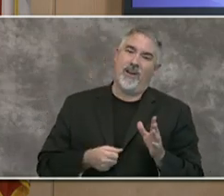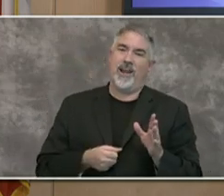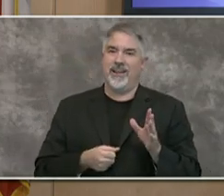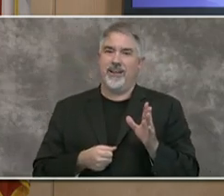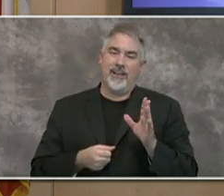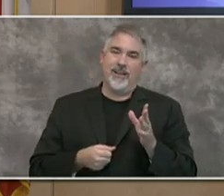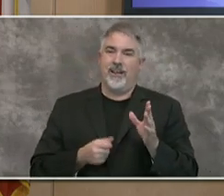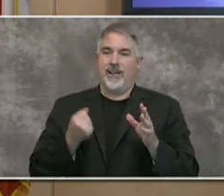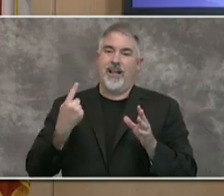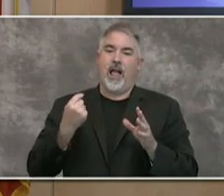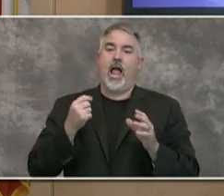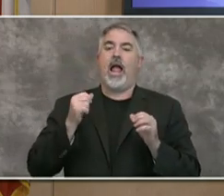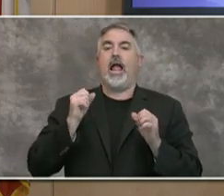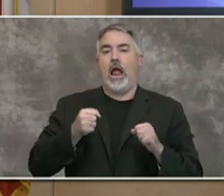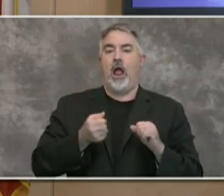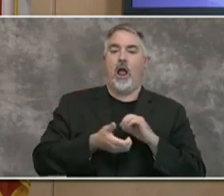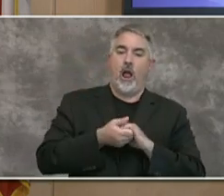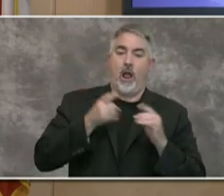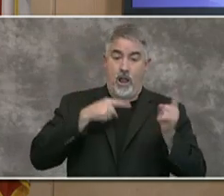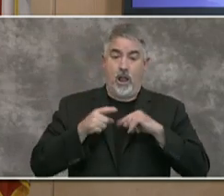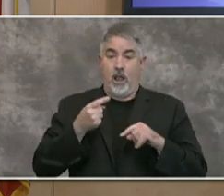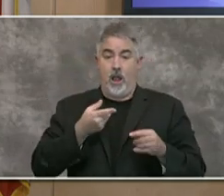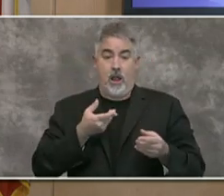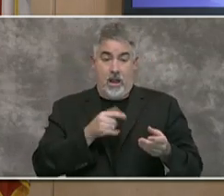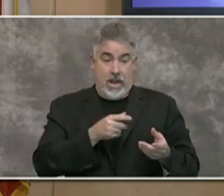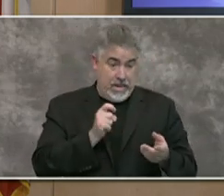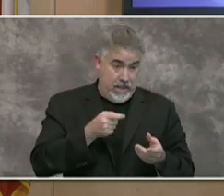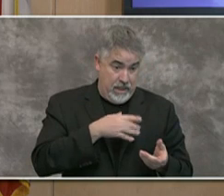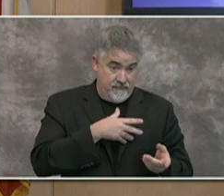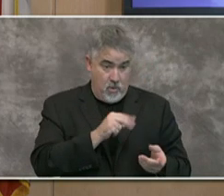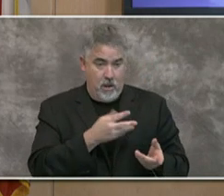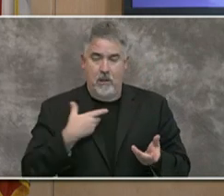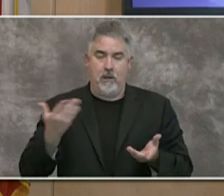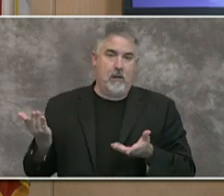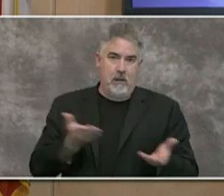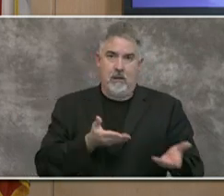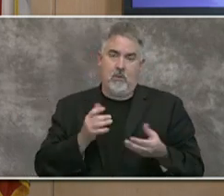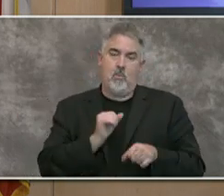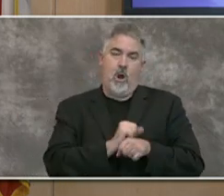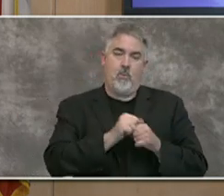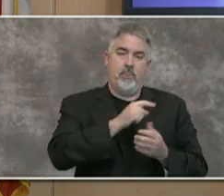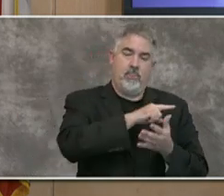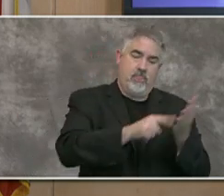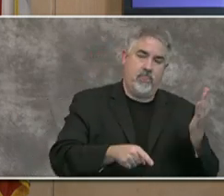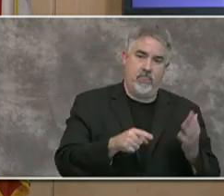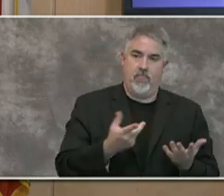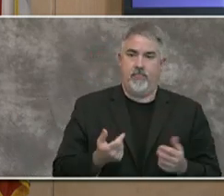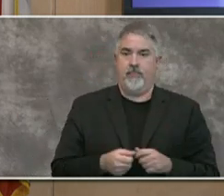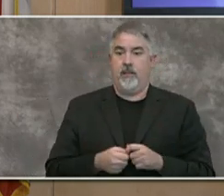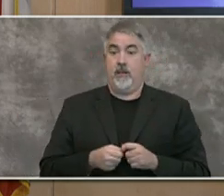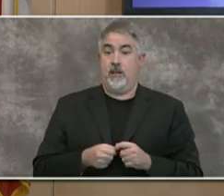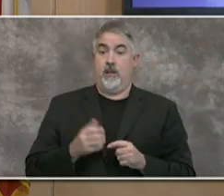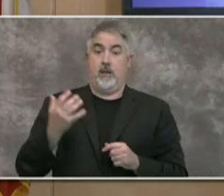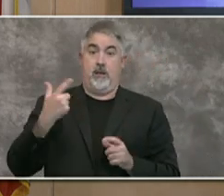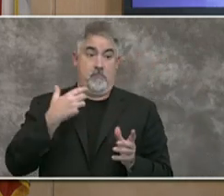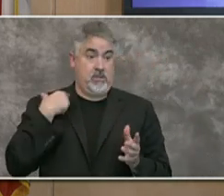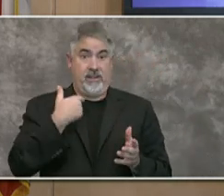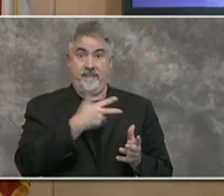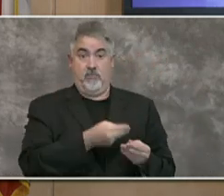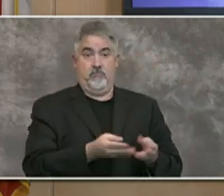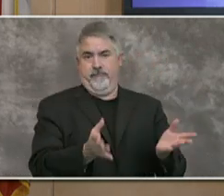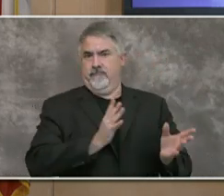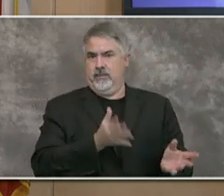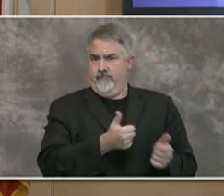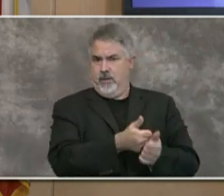it collaboratively with their employees. If people can provide their own, that's great. If the employer wants to provide them all, that's great too. But it